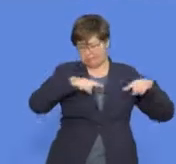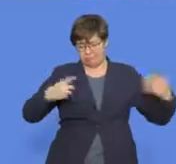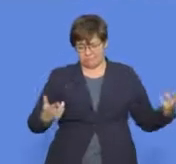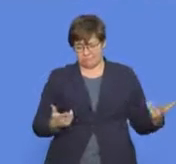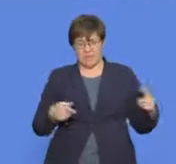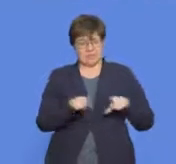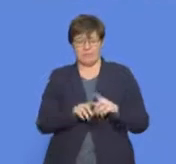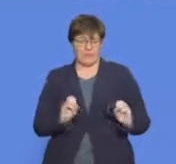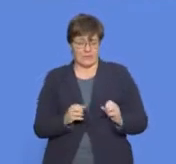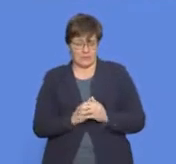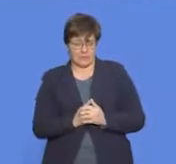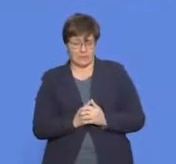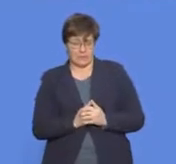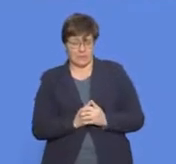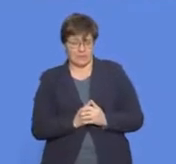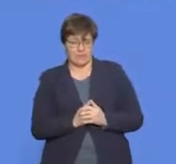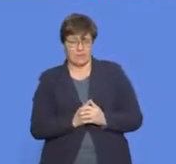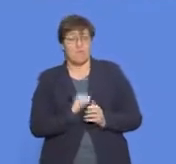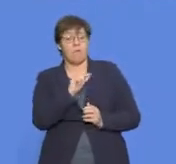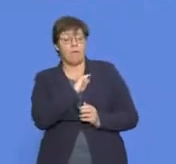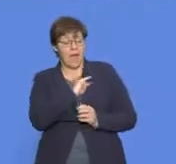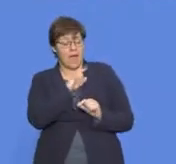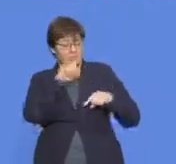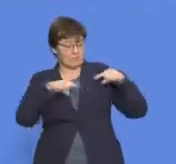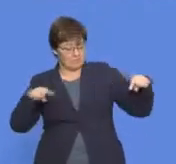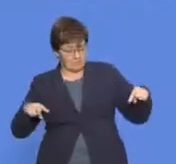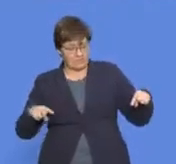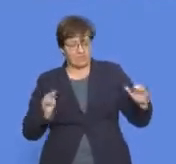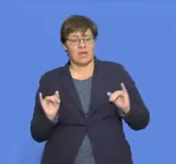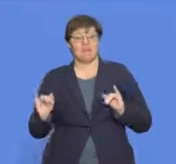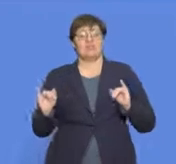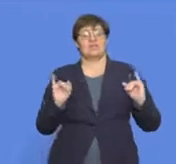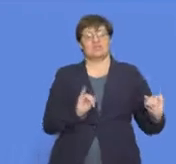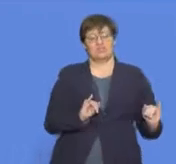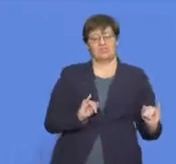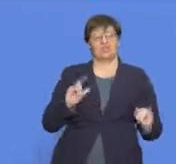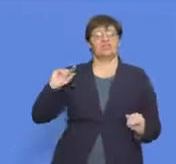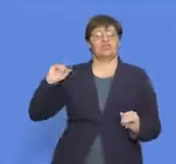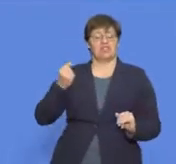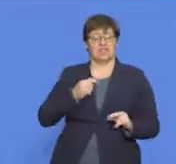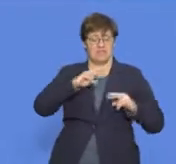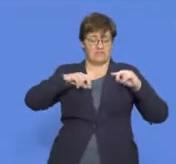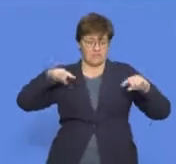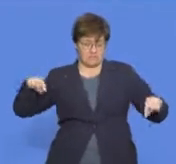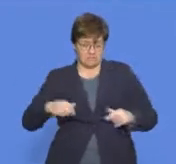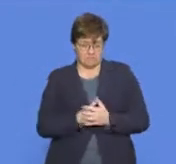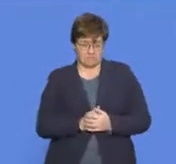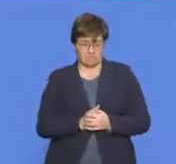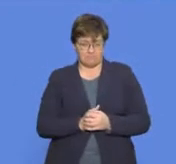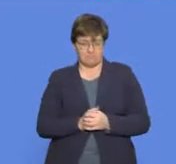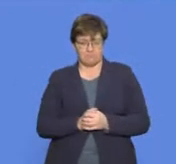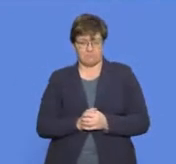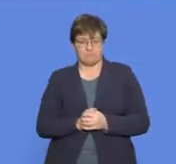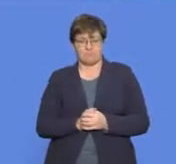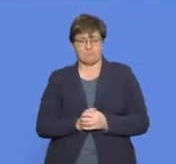not always the same. And this then, because it's random, then also introduces genetic variation.